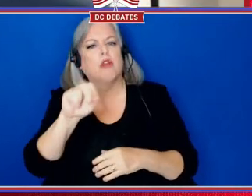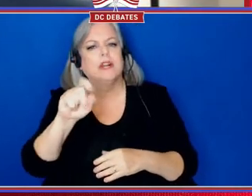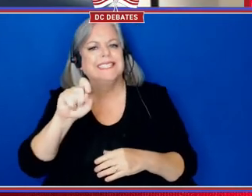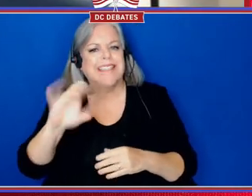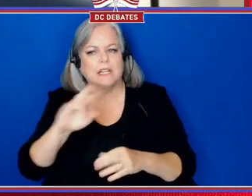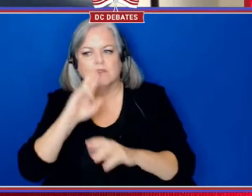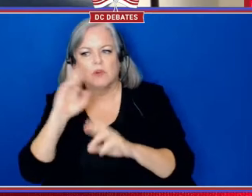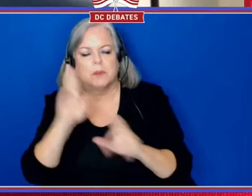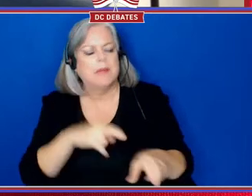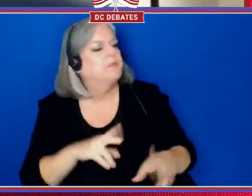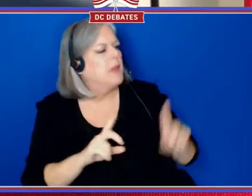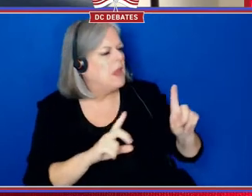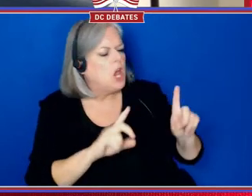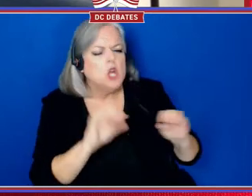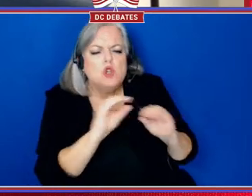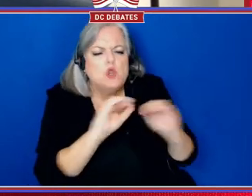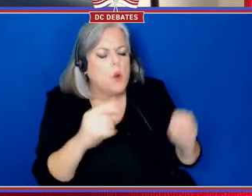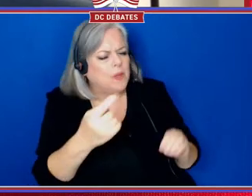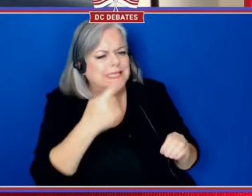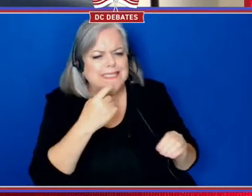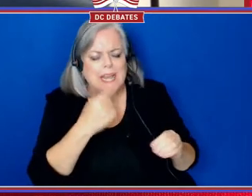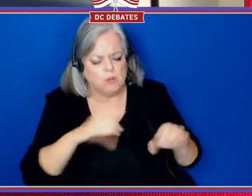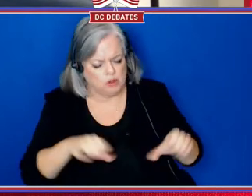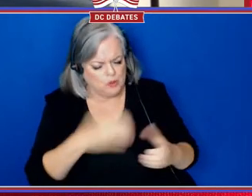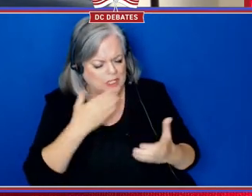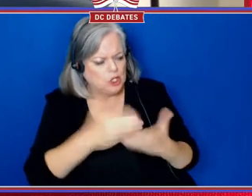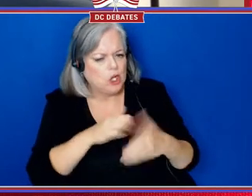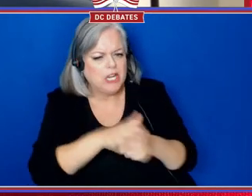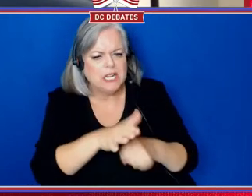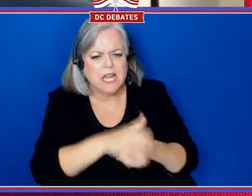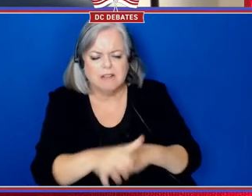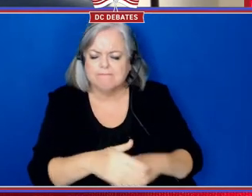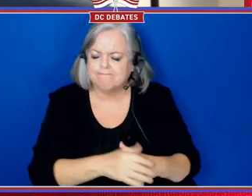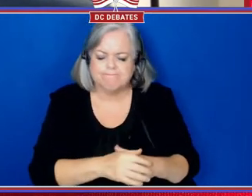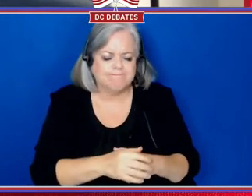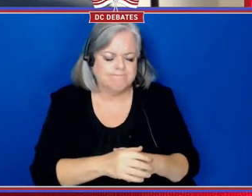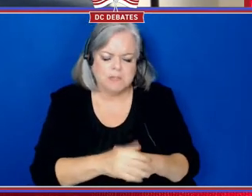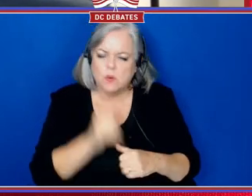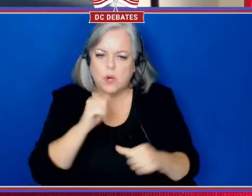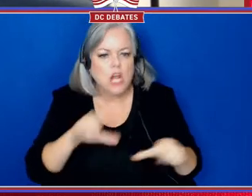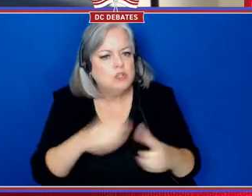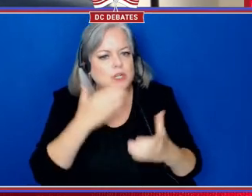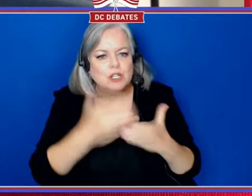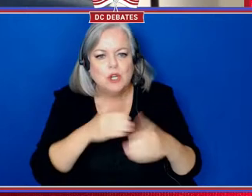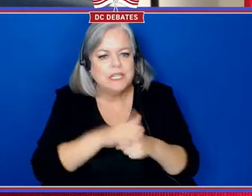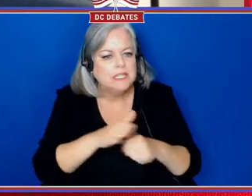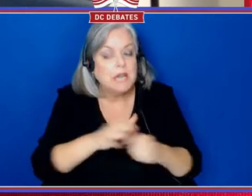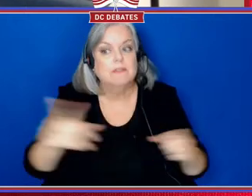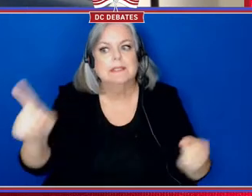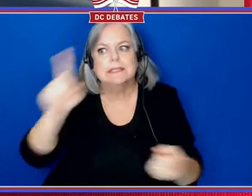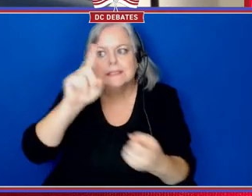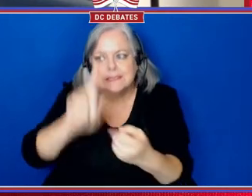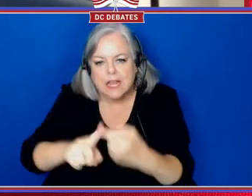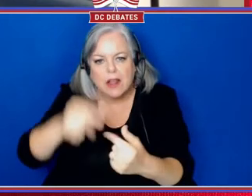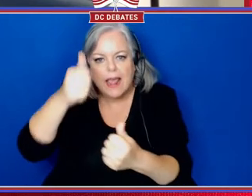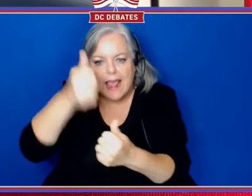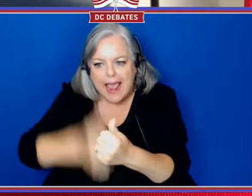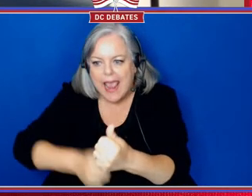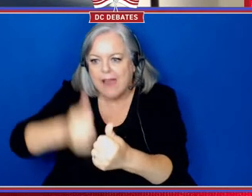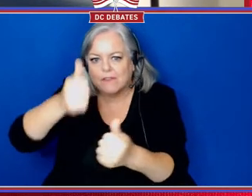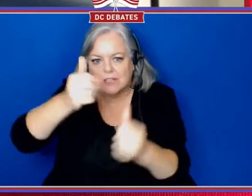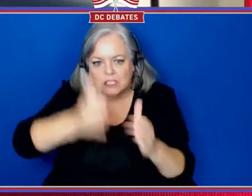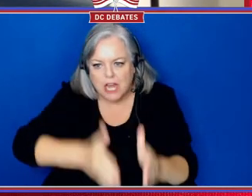enough, and that we're not going to be doing good enough until every child in every neighborhood, regardless of their zip code, gets a fair shot in this